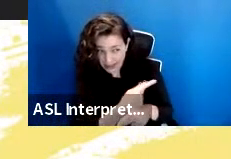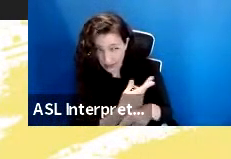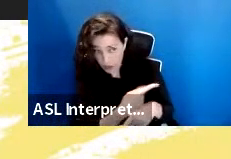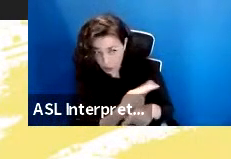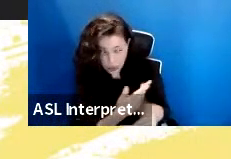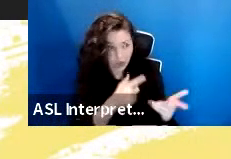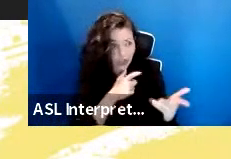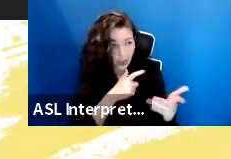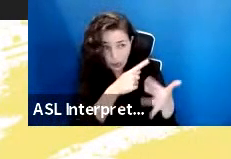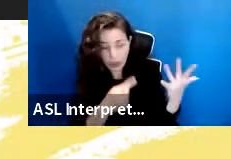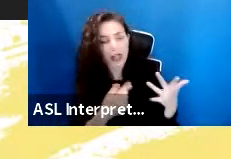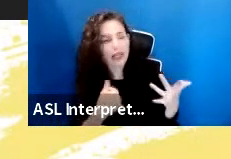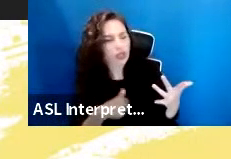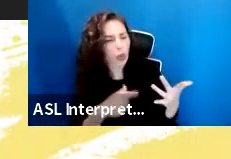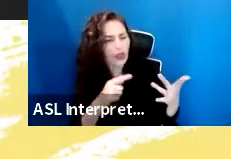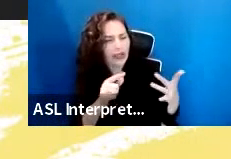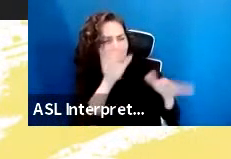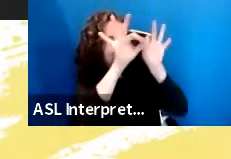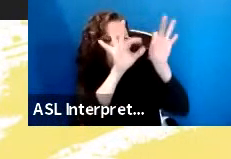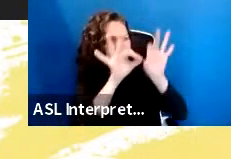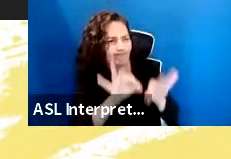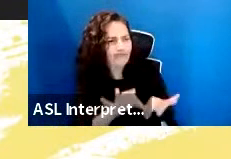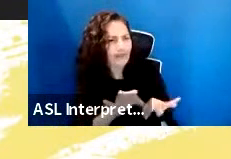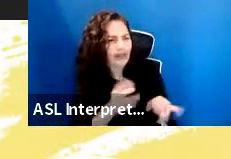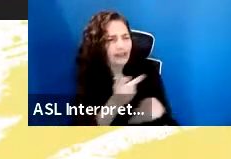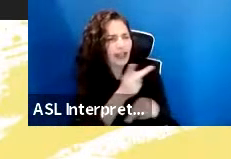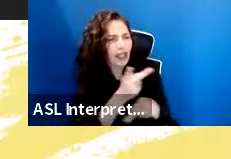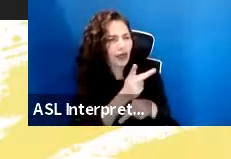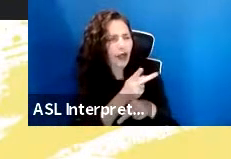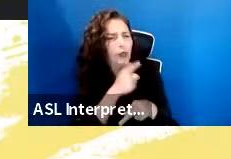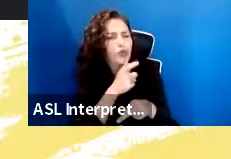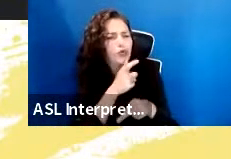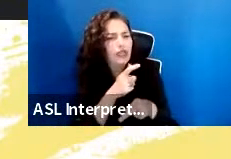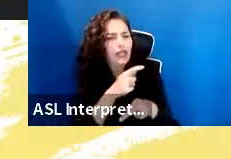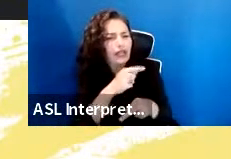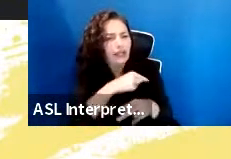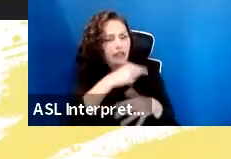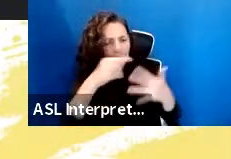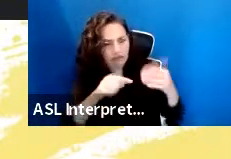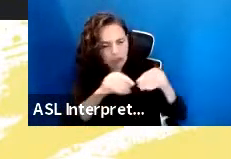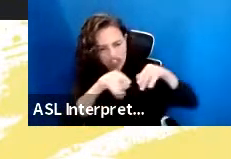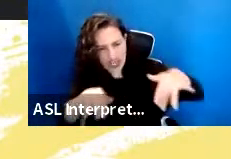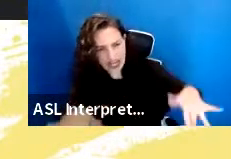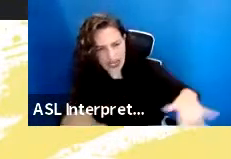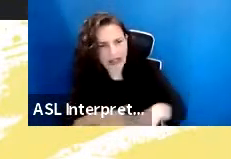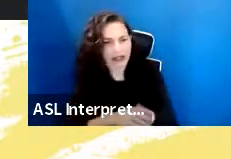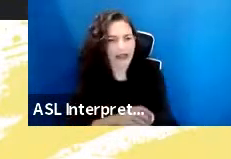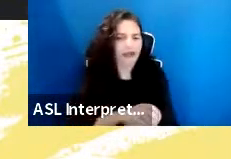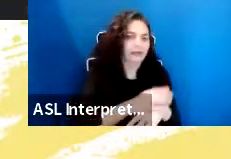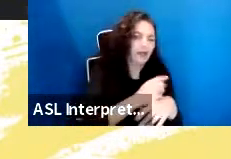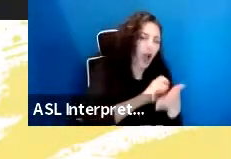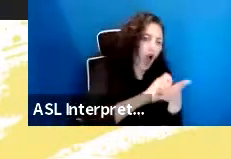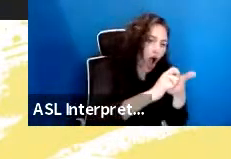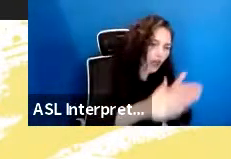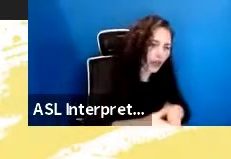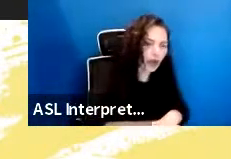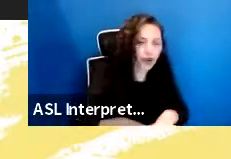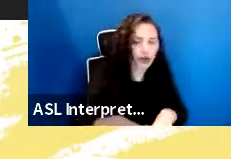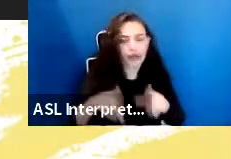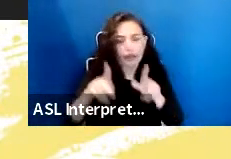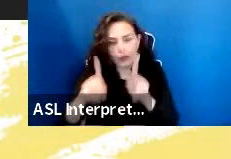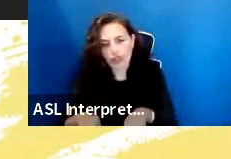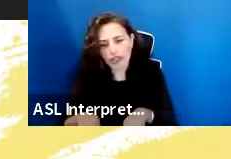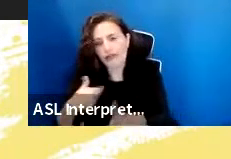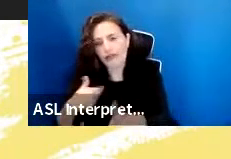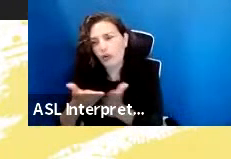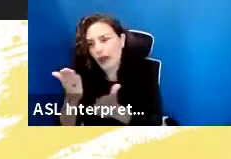from the author to the person or entity that purchased those script rights, to the producer who's now producing it, to the